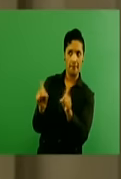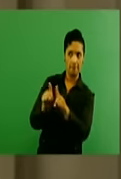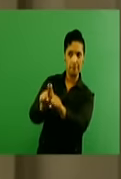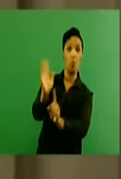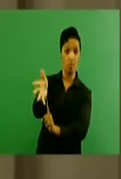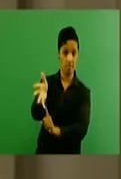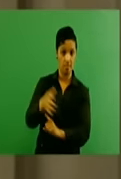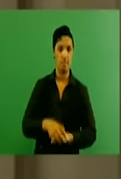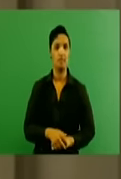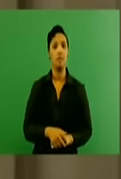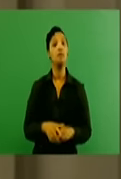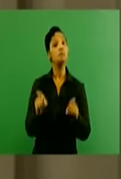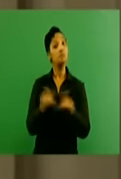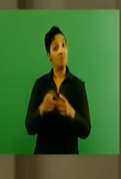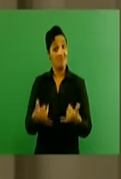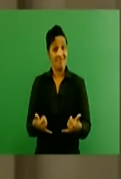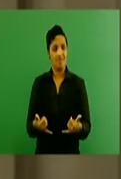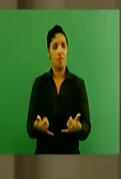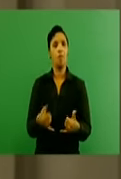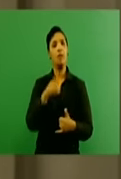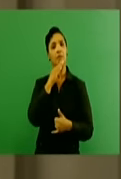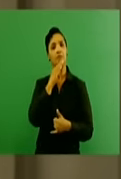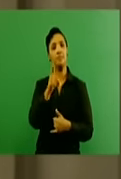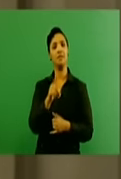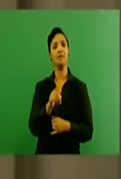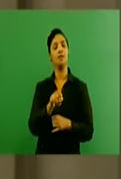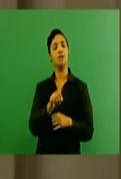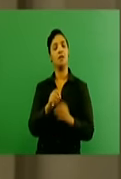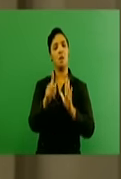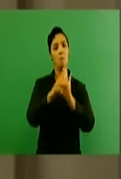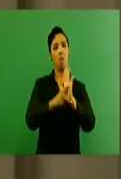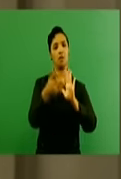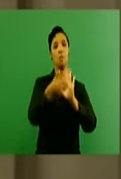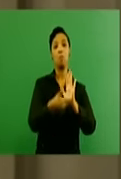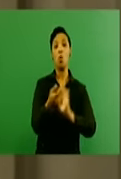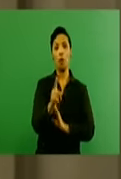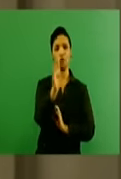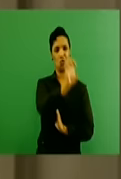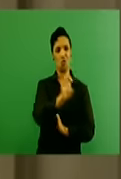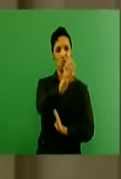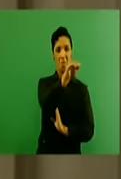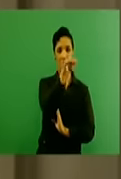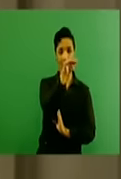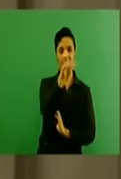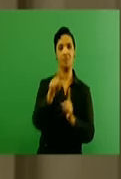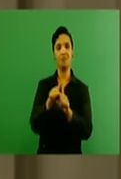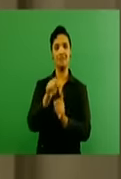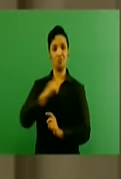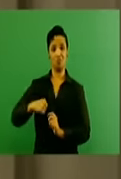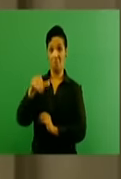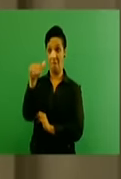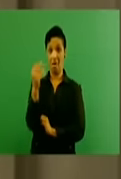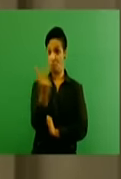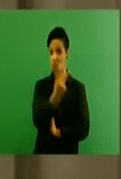time. At the same time, the highly accommodative monetary policy stances of the ECB and the Bank of Japan